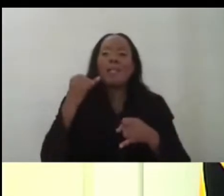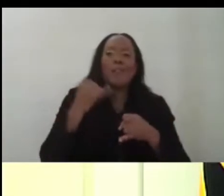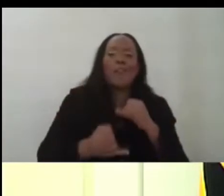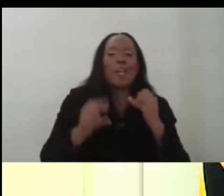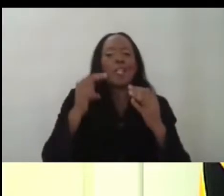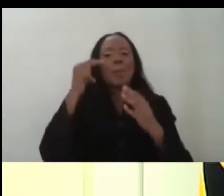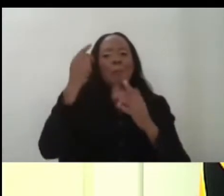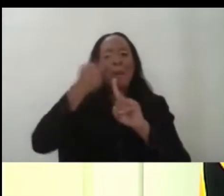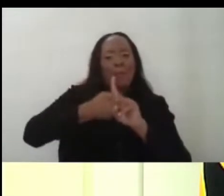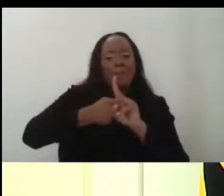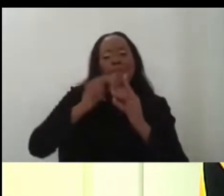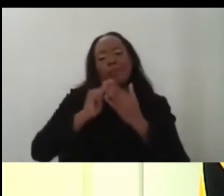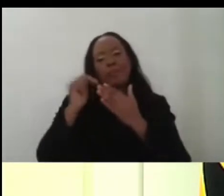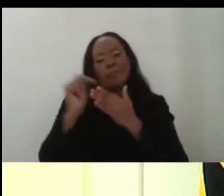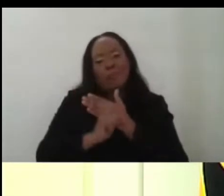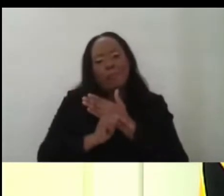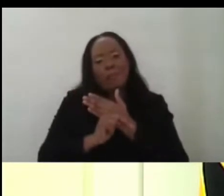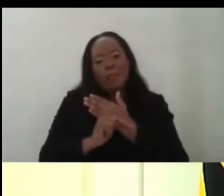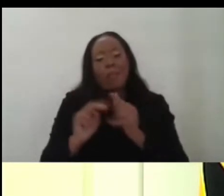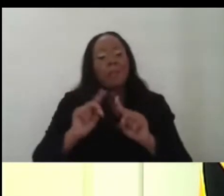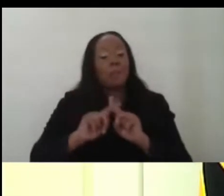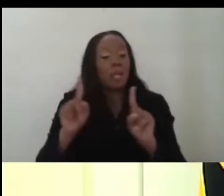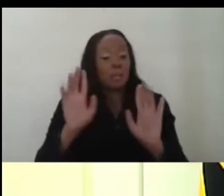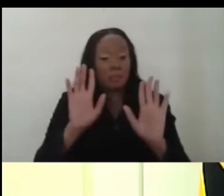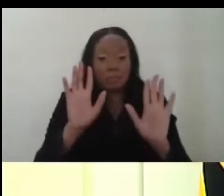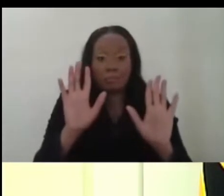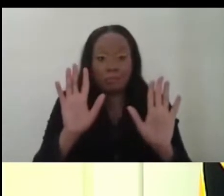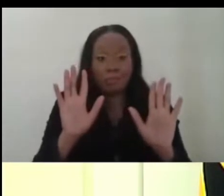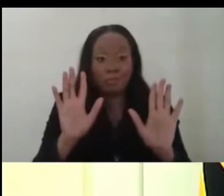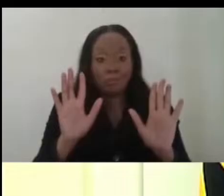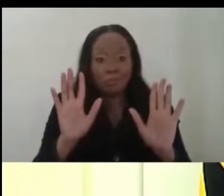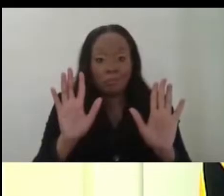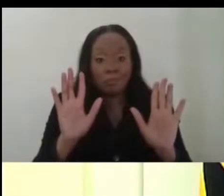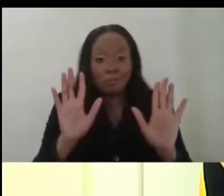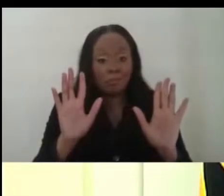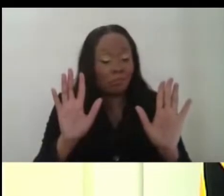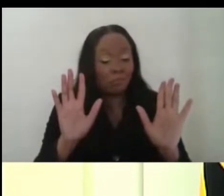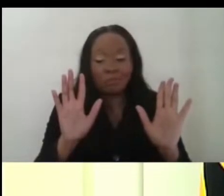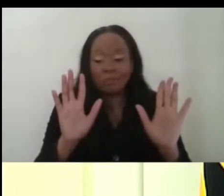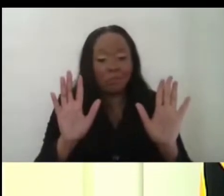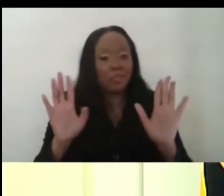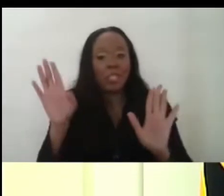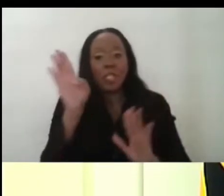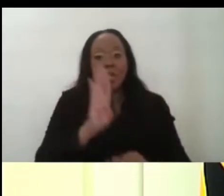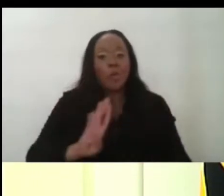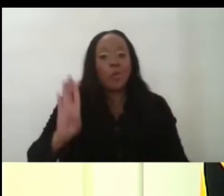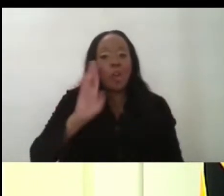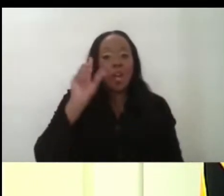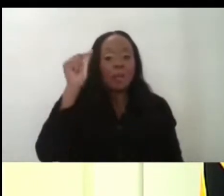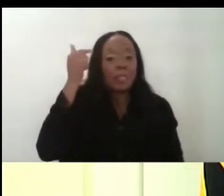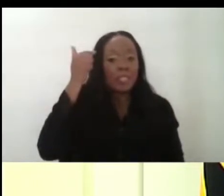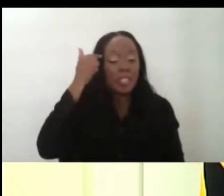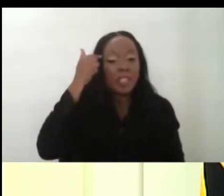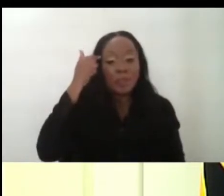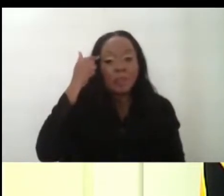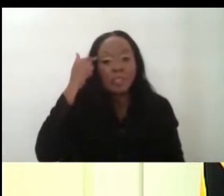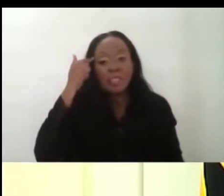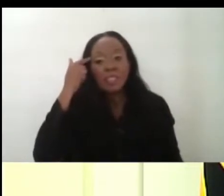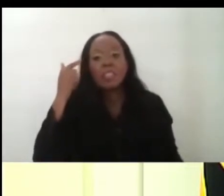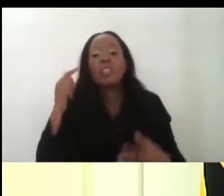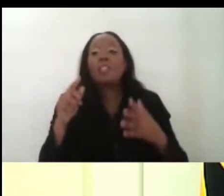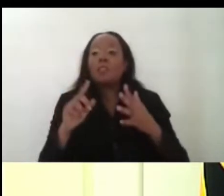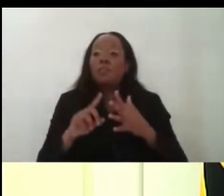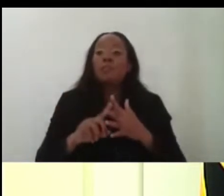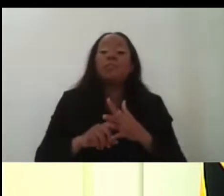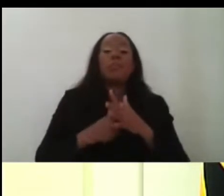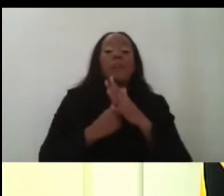But as you might have realized by now, the government of Barbados has as its operational readiness date May 1st. So